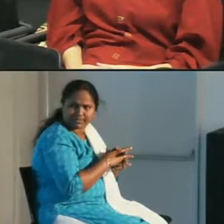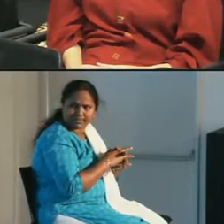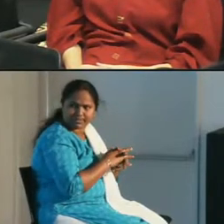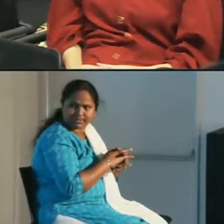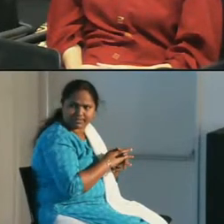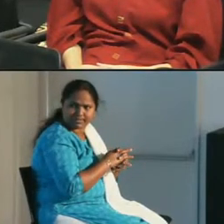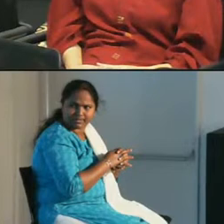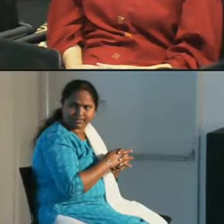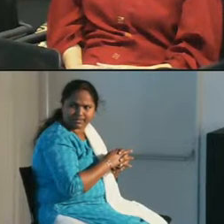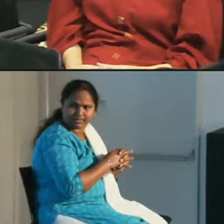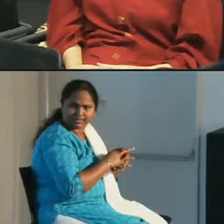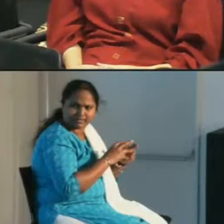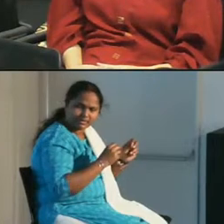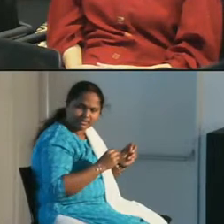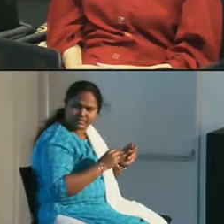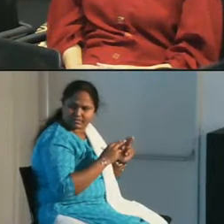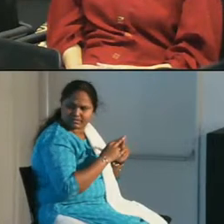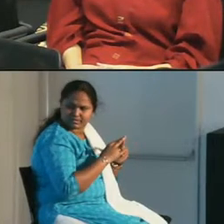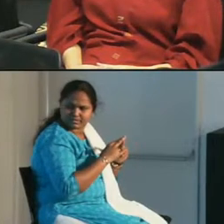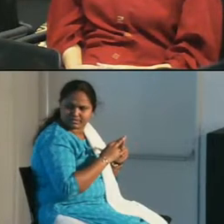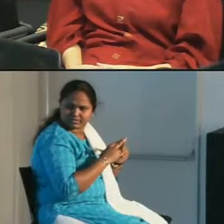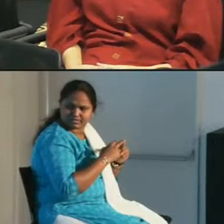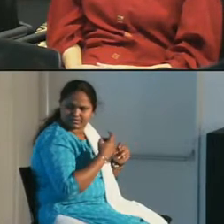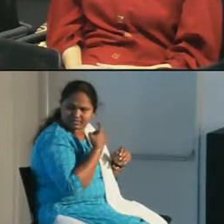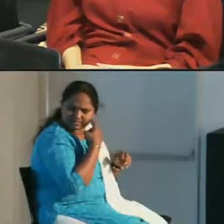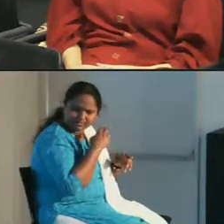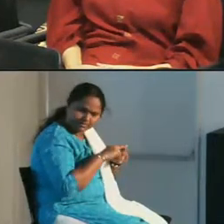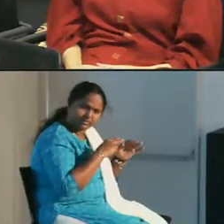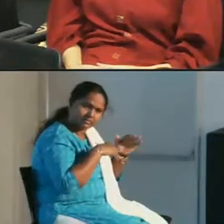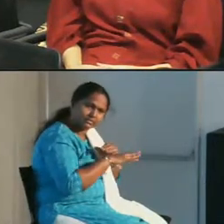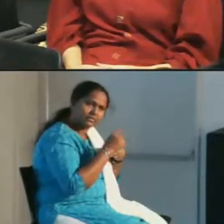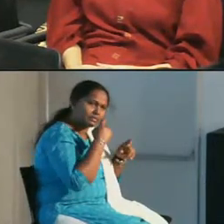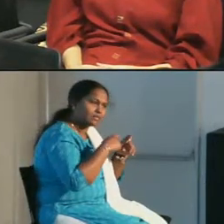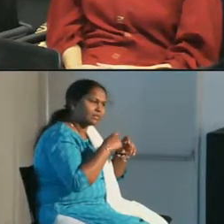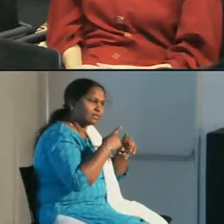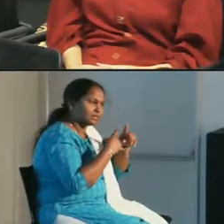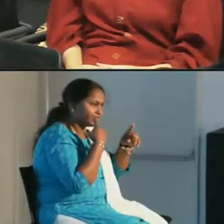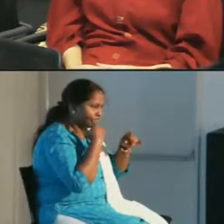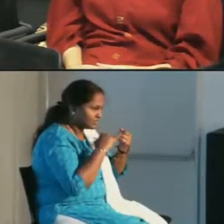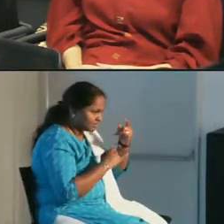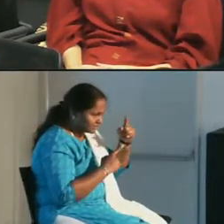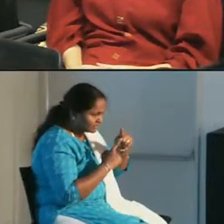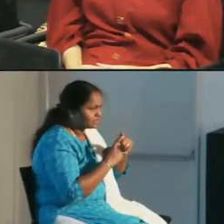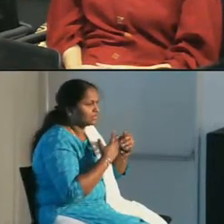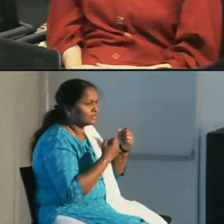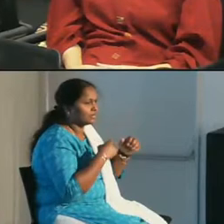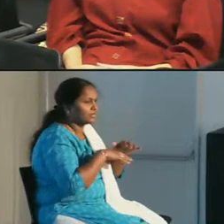like especially if you exist in the margin.